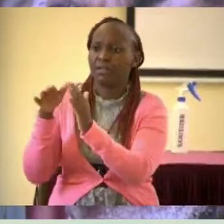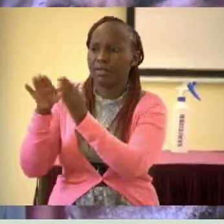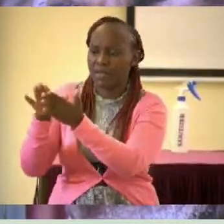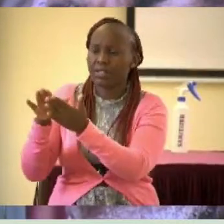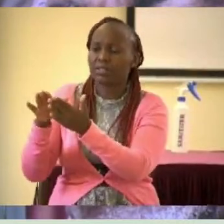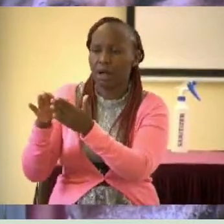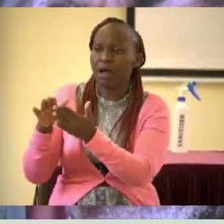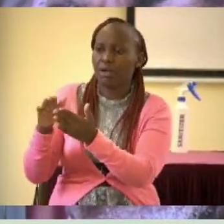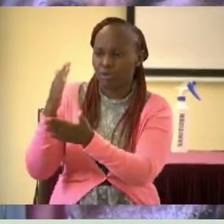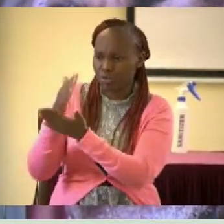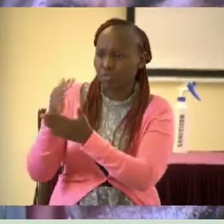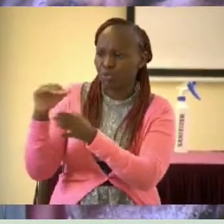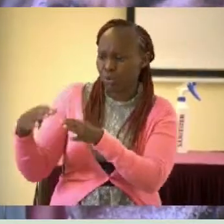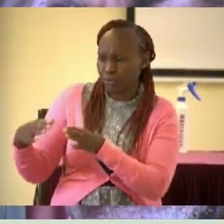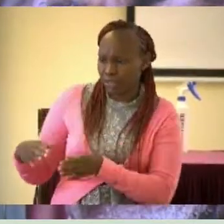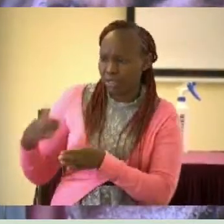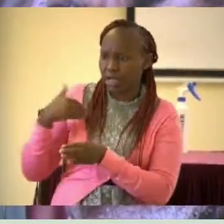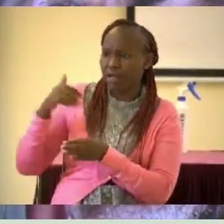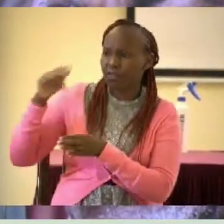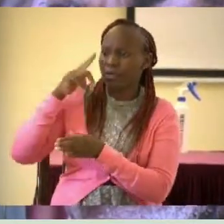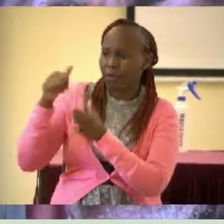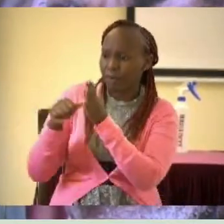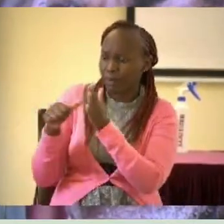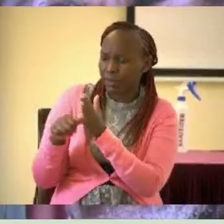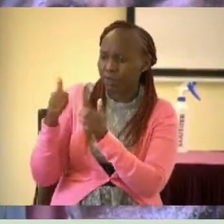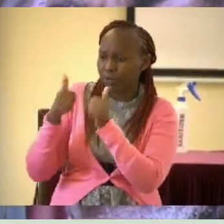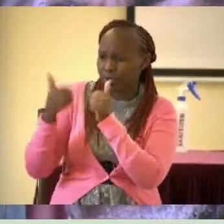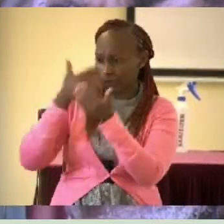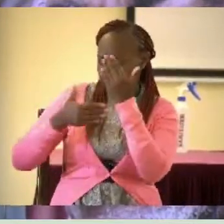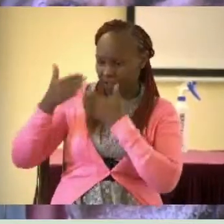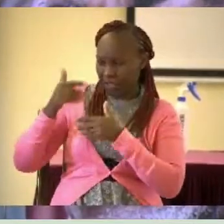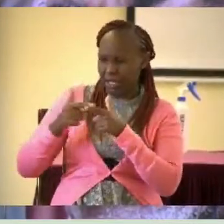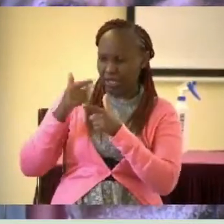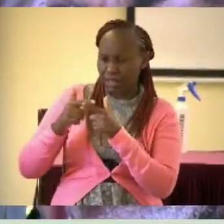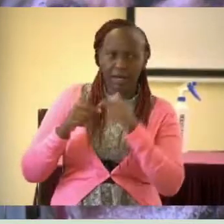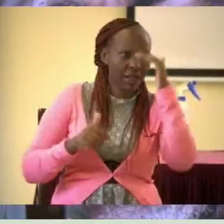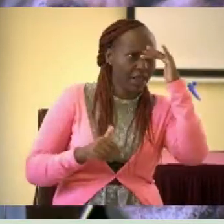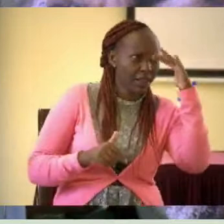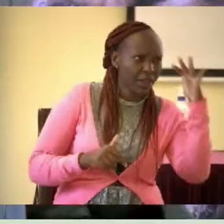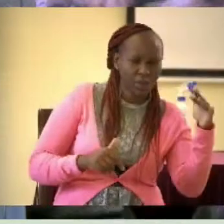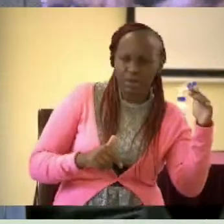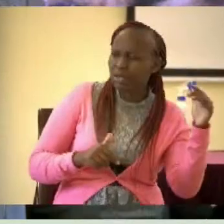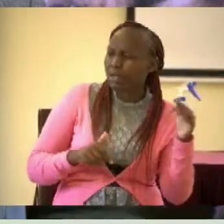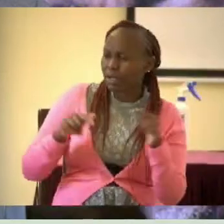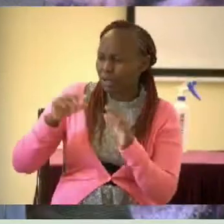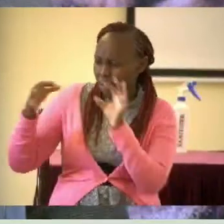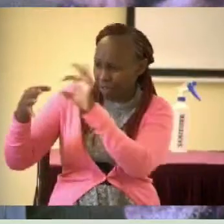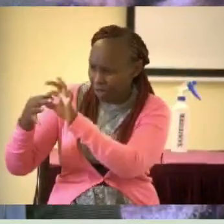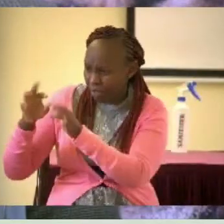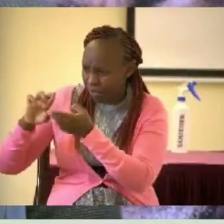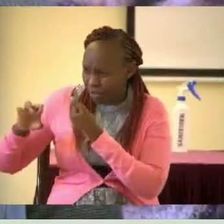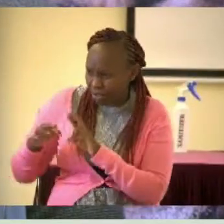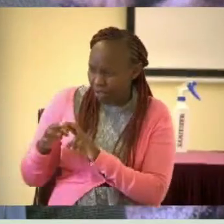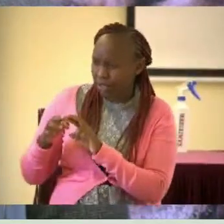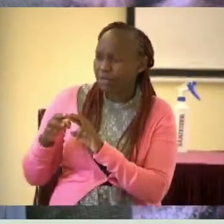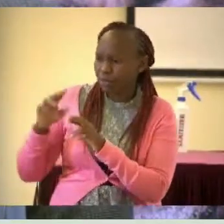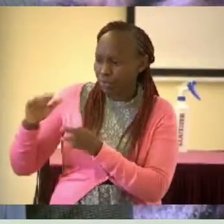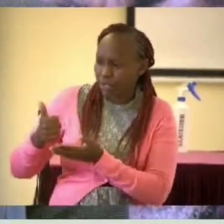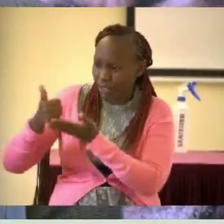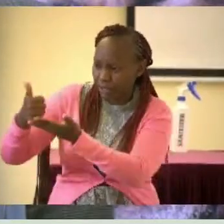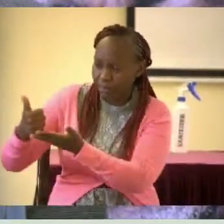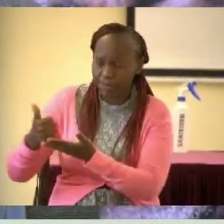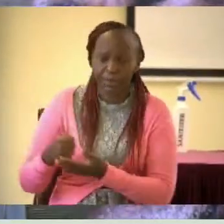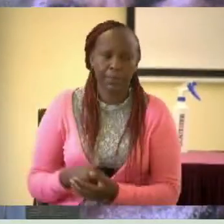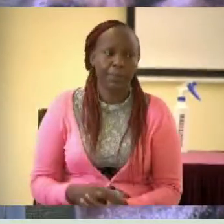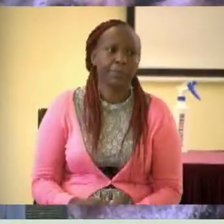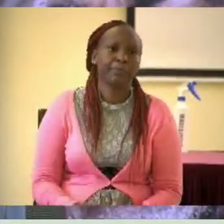the community are facing, and then they are able to relate that problem with what they learned in class. So even